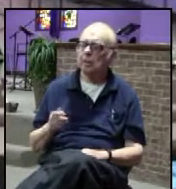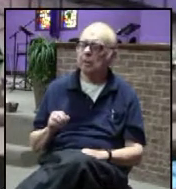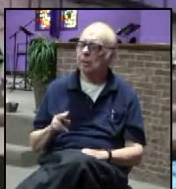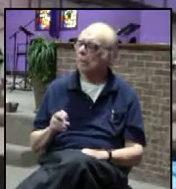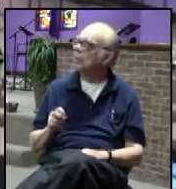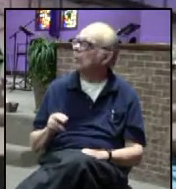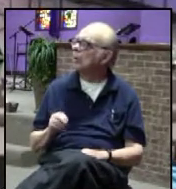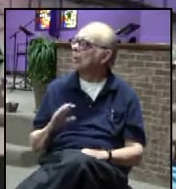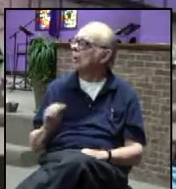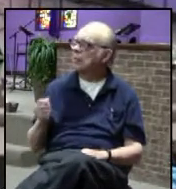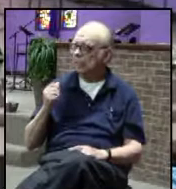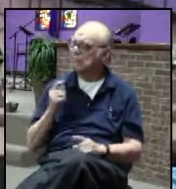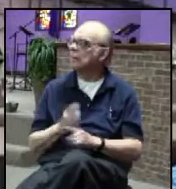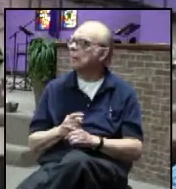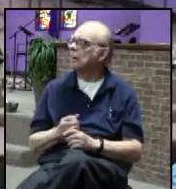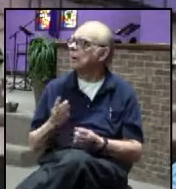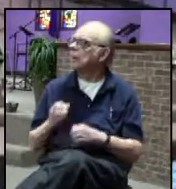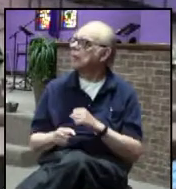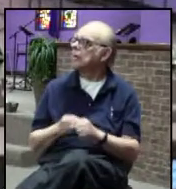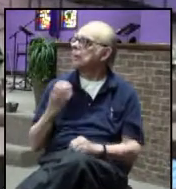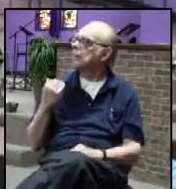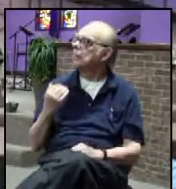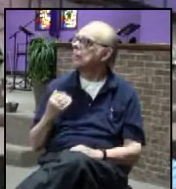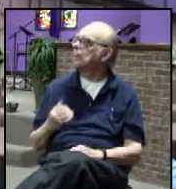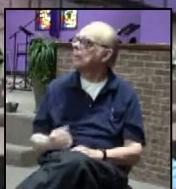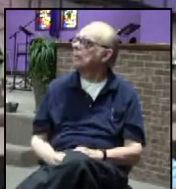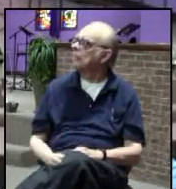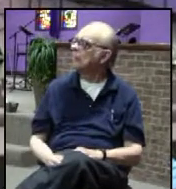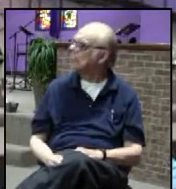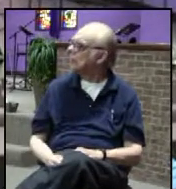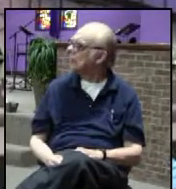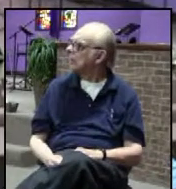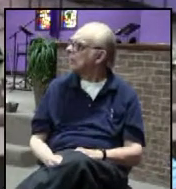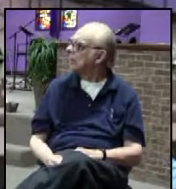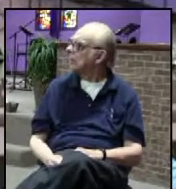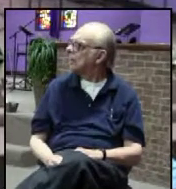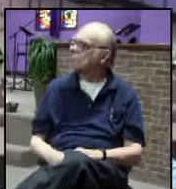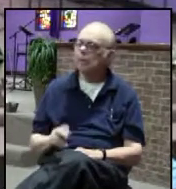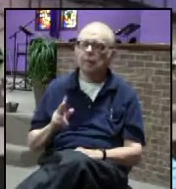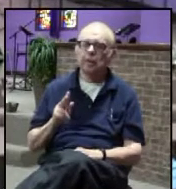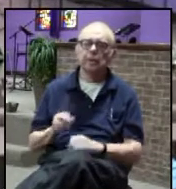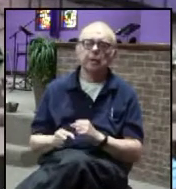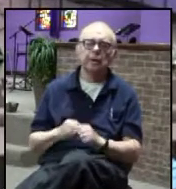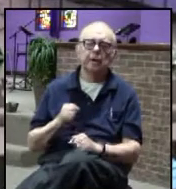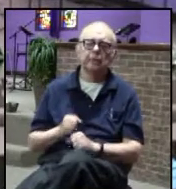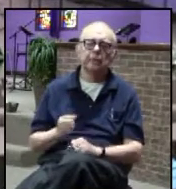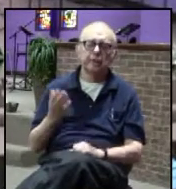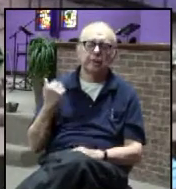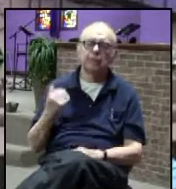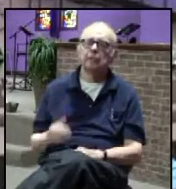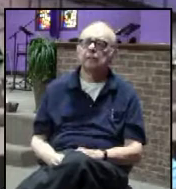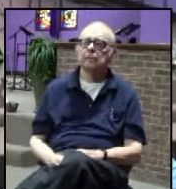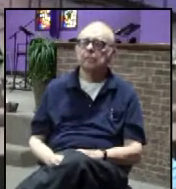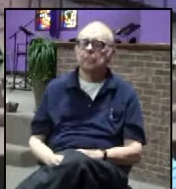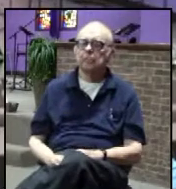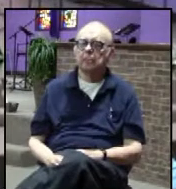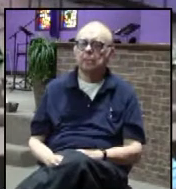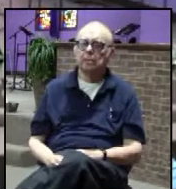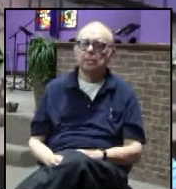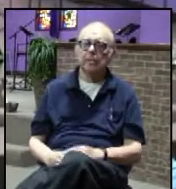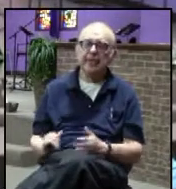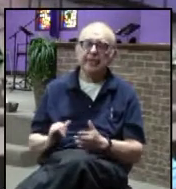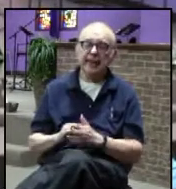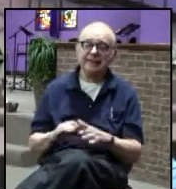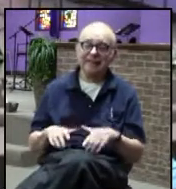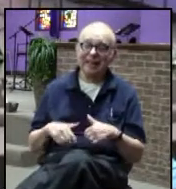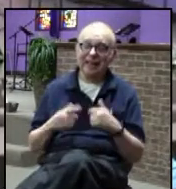brother? Yep. How many years ago? Like 30 years ago, brother. 30 years ago? Amen. That's a